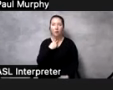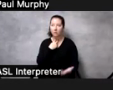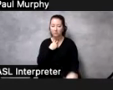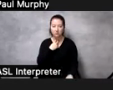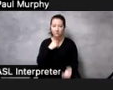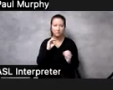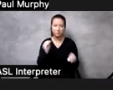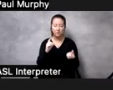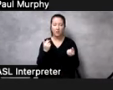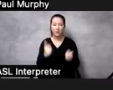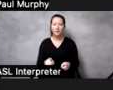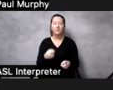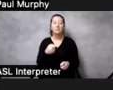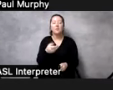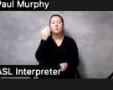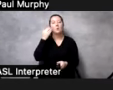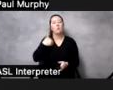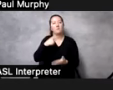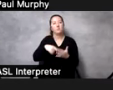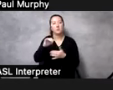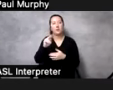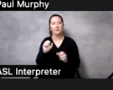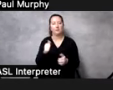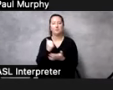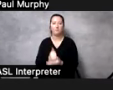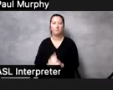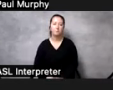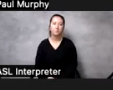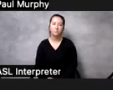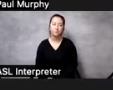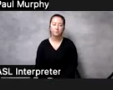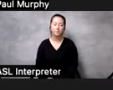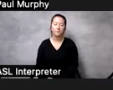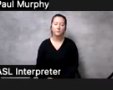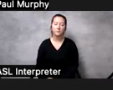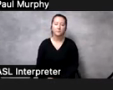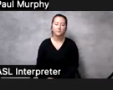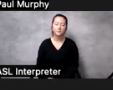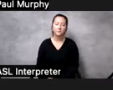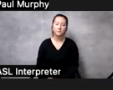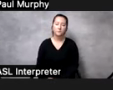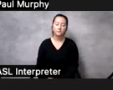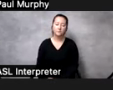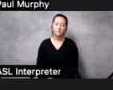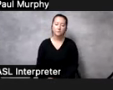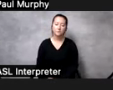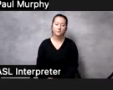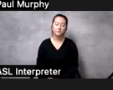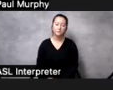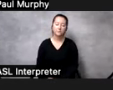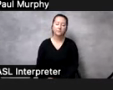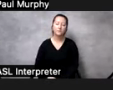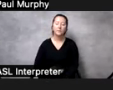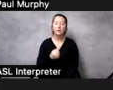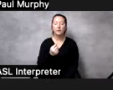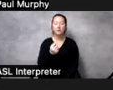be regular check-ins to help them get unstuck. And then kind of following up on that, one thing that has been